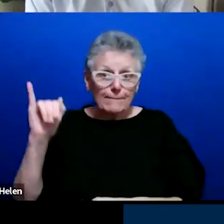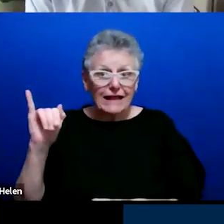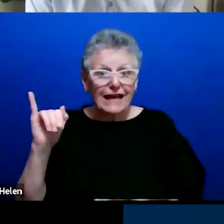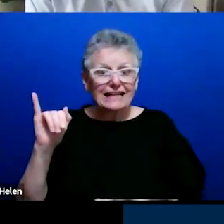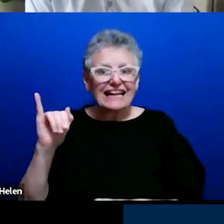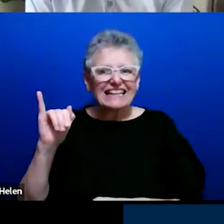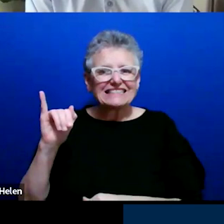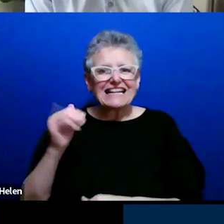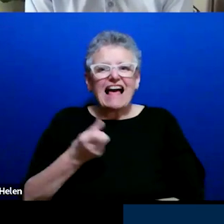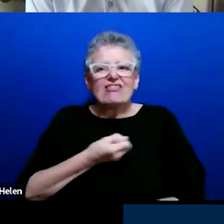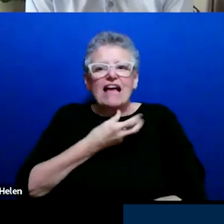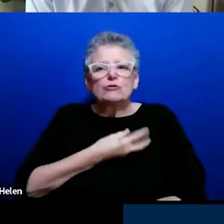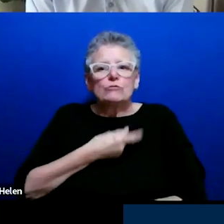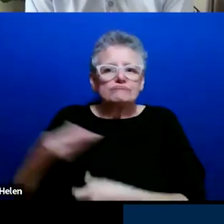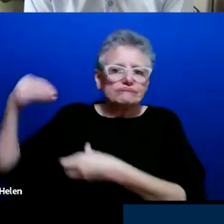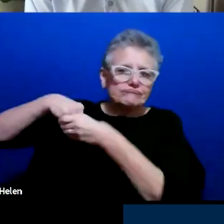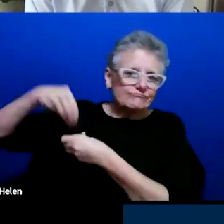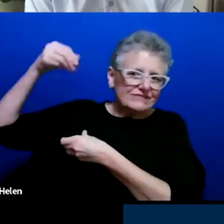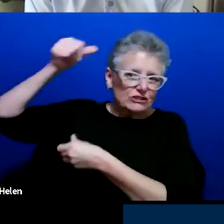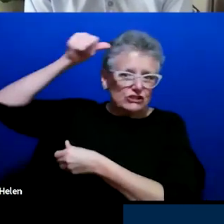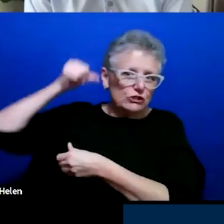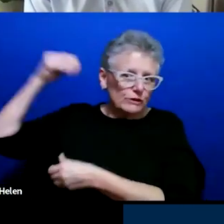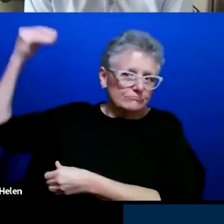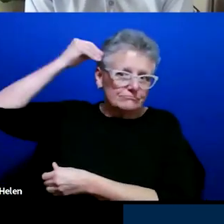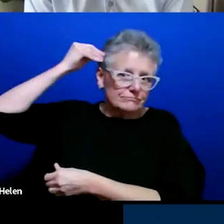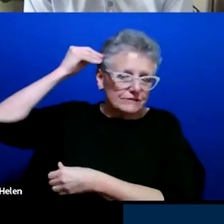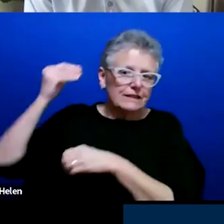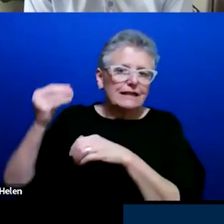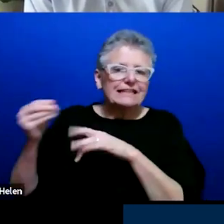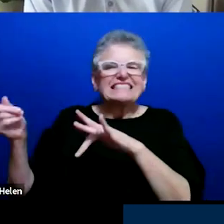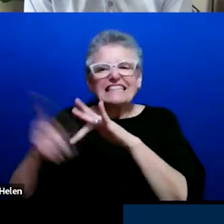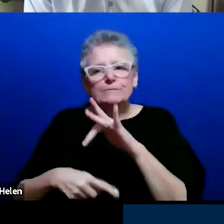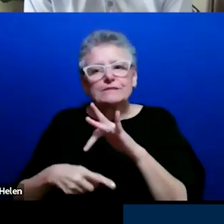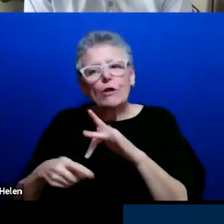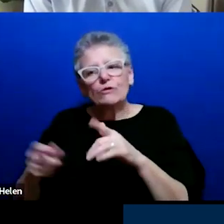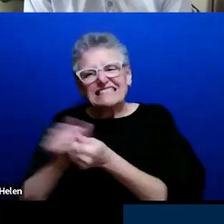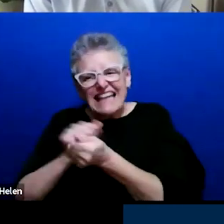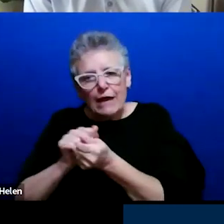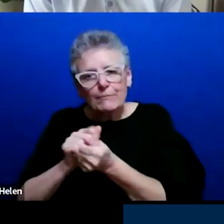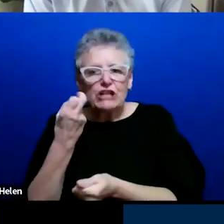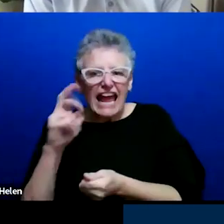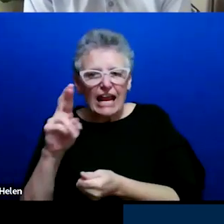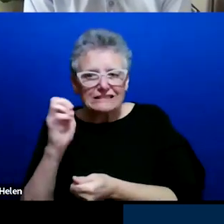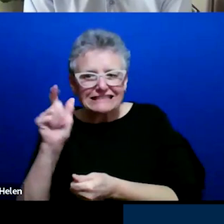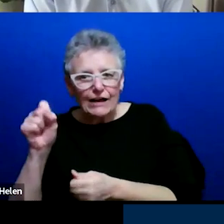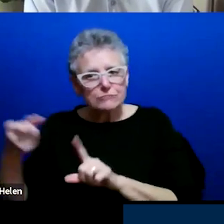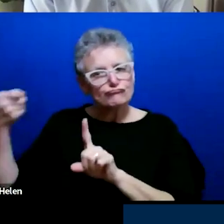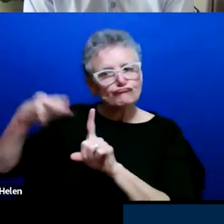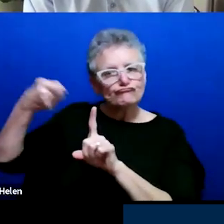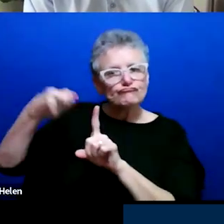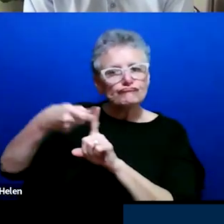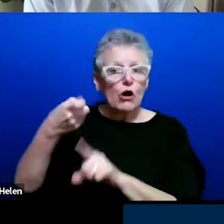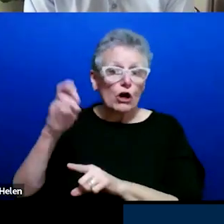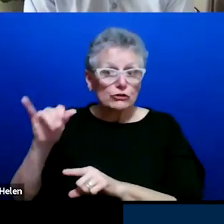electrode implanted in the inner ear, the cochlea, and it bypasses the damaged hair cells and directly stimulates the auditory nerve.